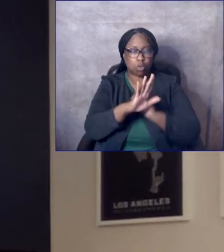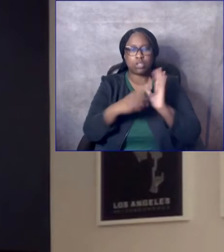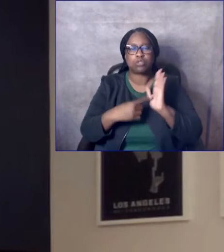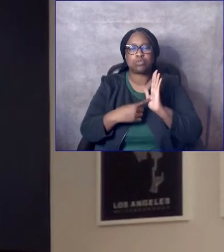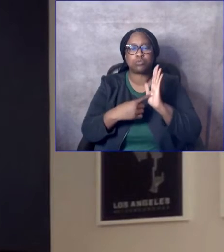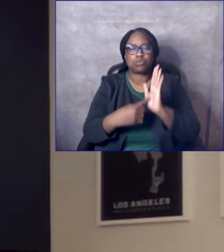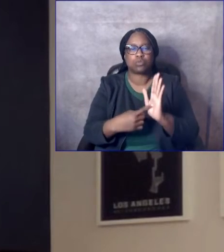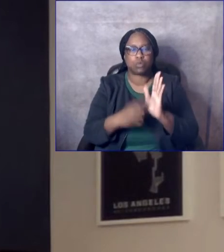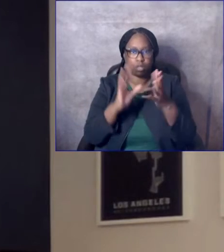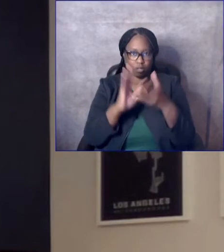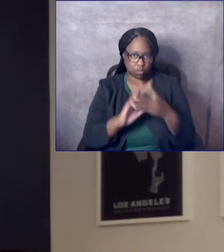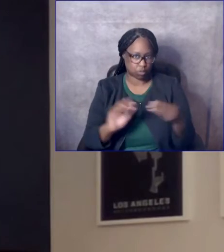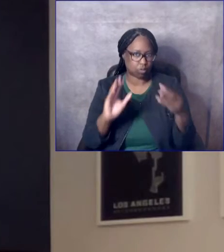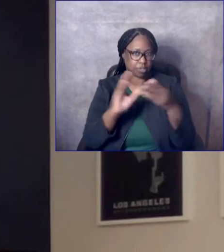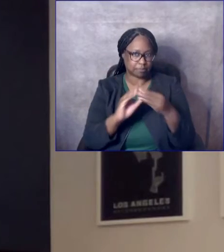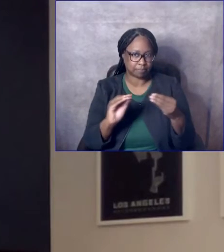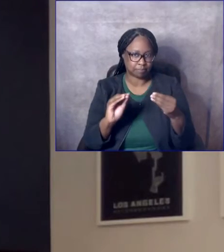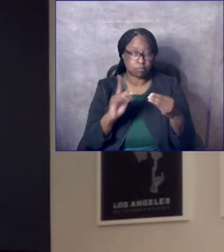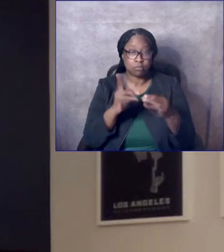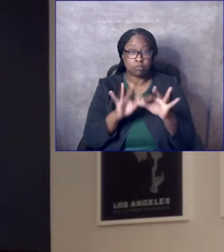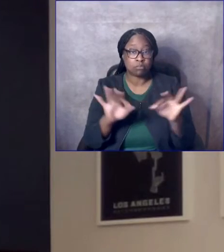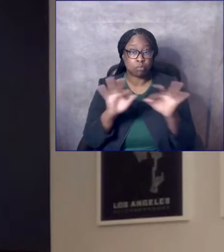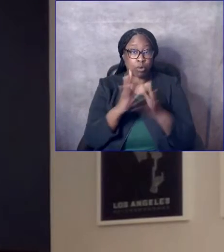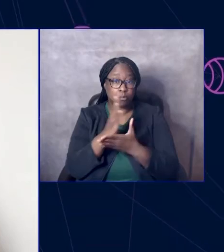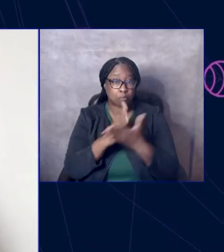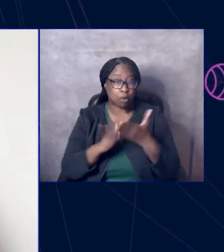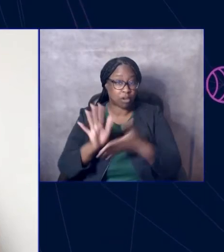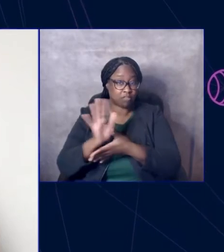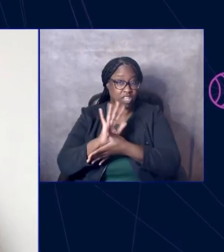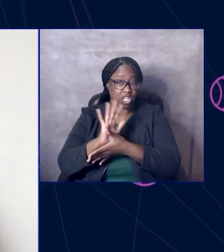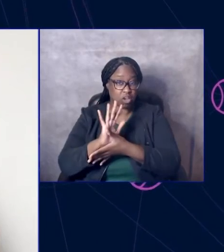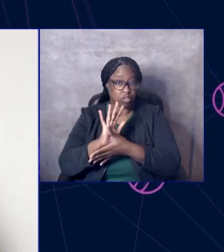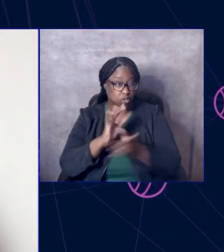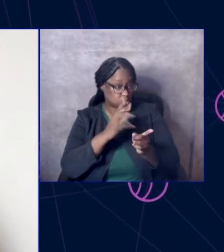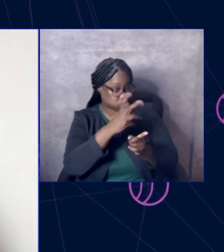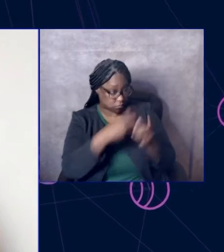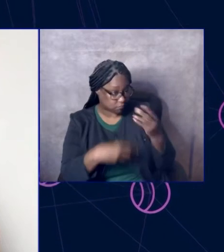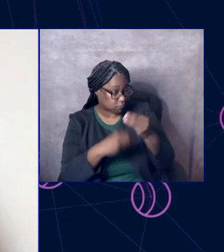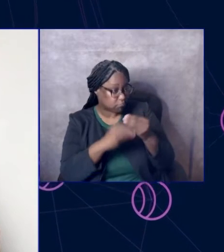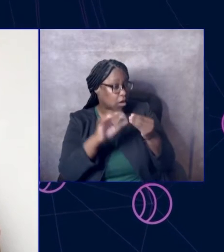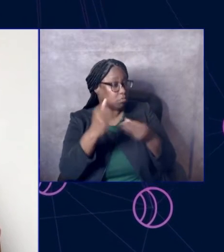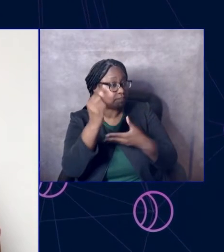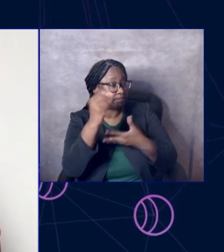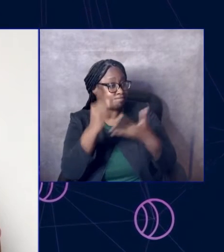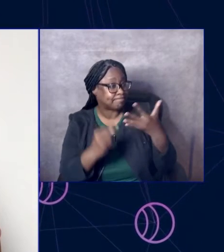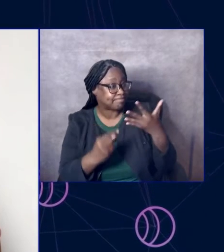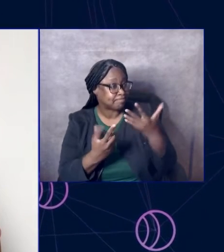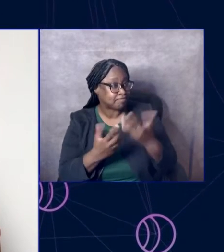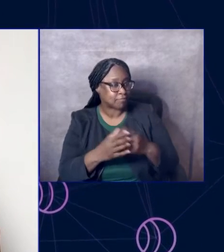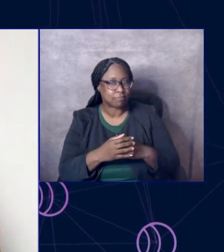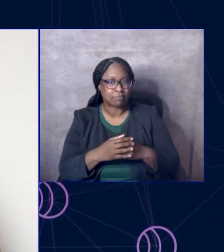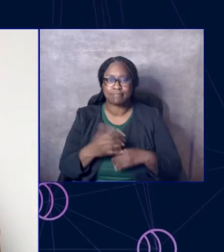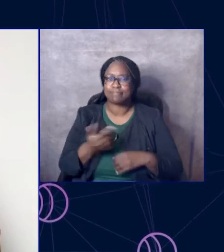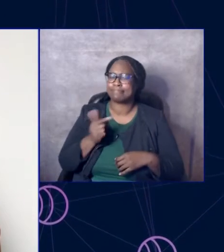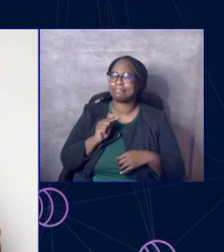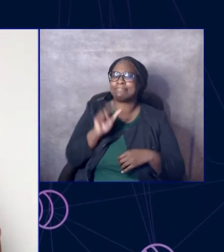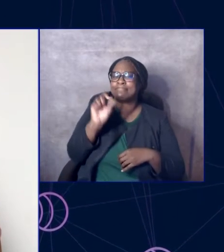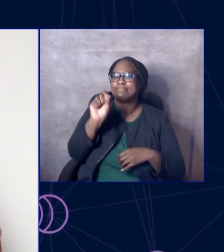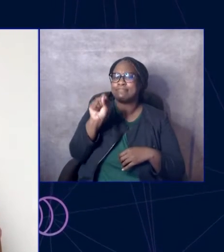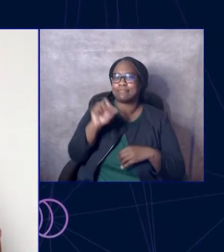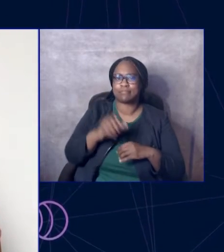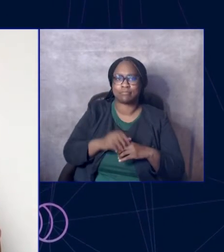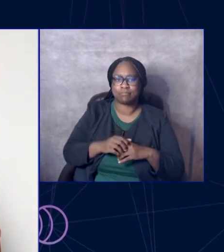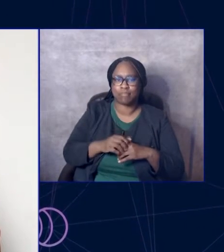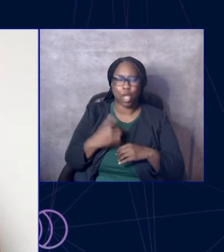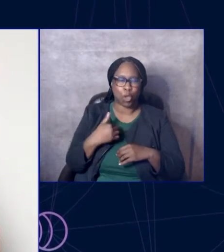piece of the video. And Bruno, I don't know if you want to jump in with some of the other pieces of the campaign as well. Yeah, I think what we didn't get to share, because obviously we